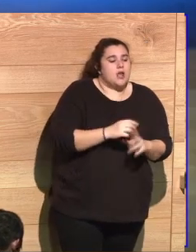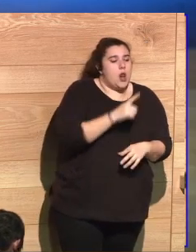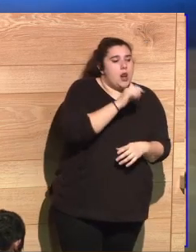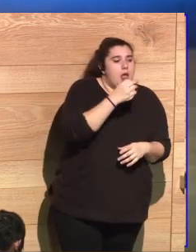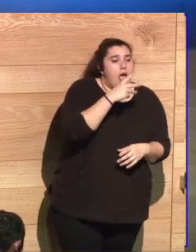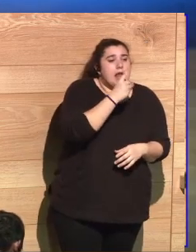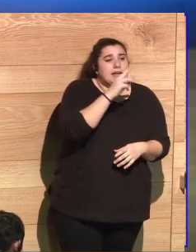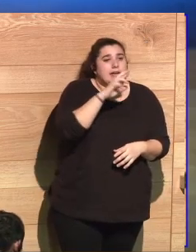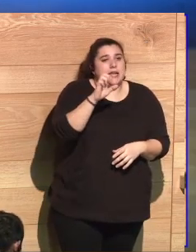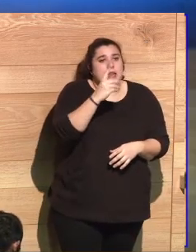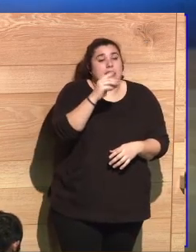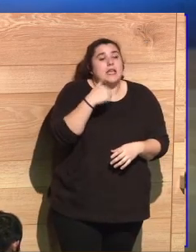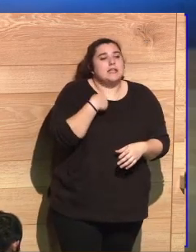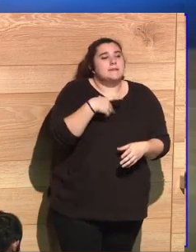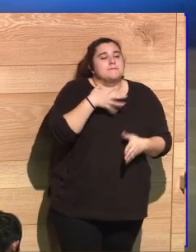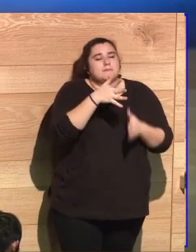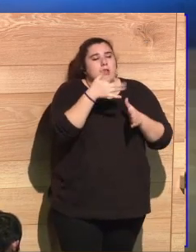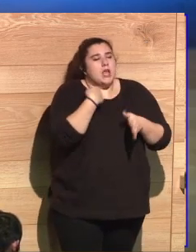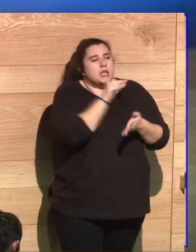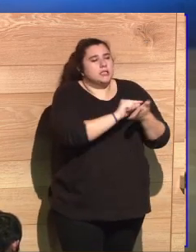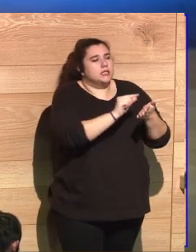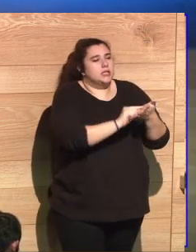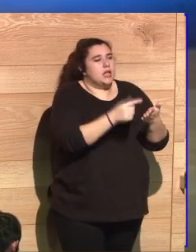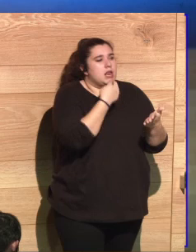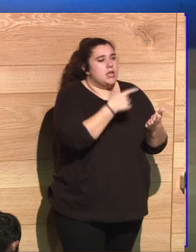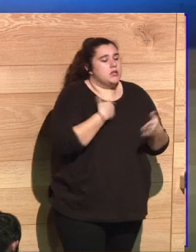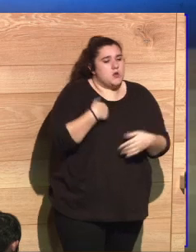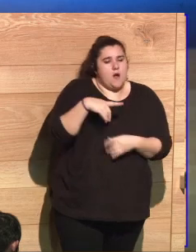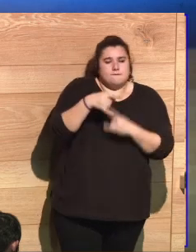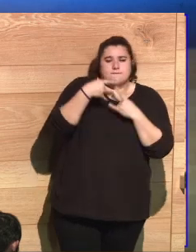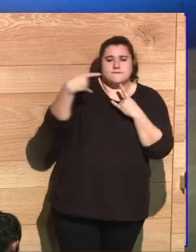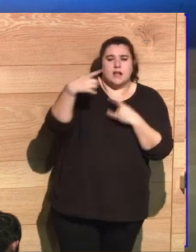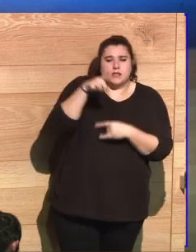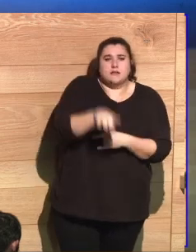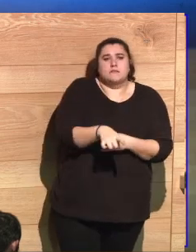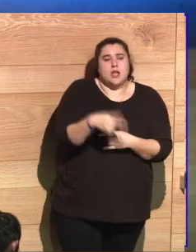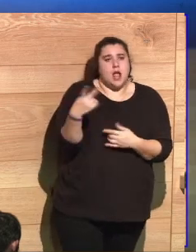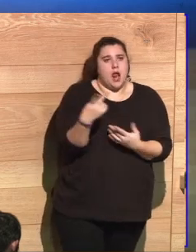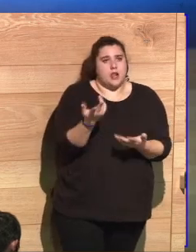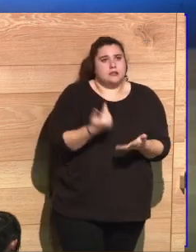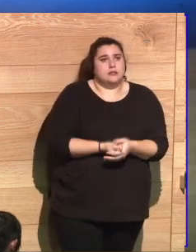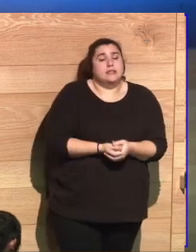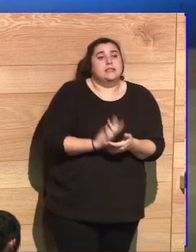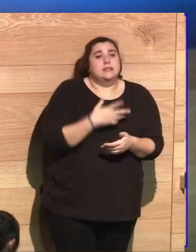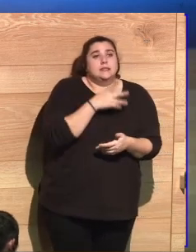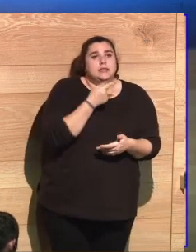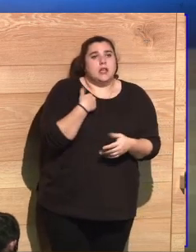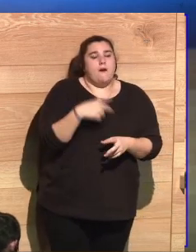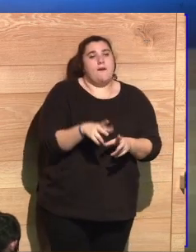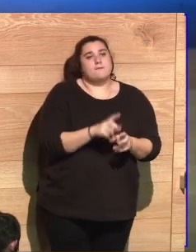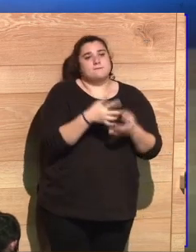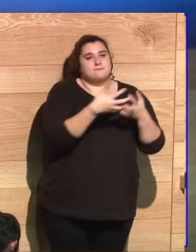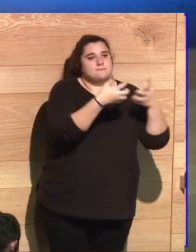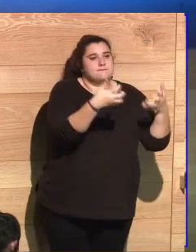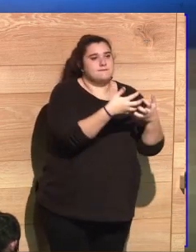had written, and I love Lou Reed. So, I mean, that's high praise from Lou Reed, because he didn't believe anybody wrote a